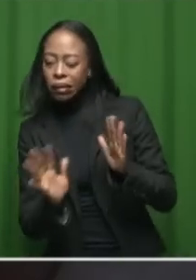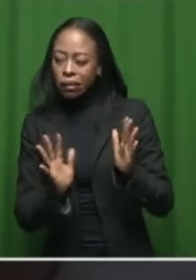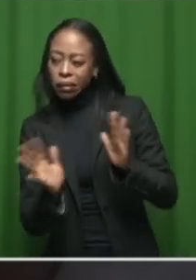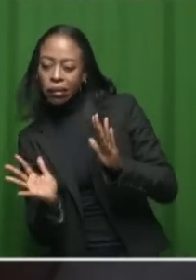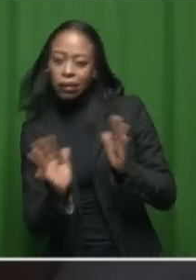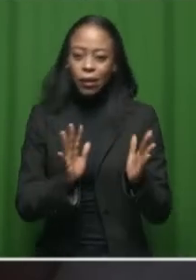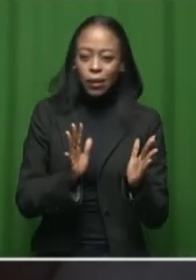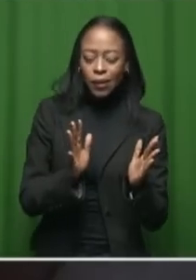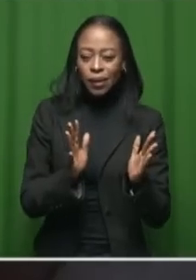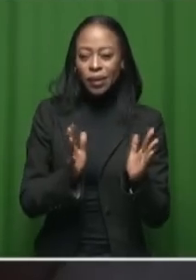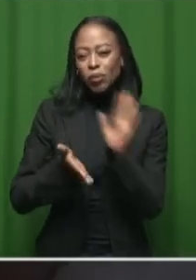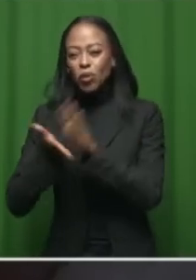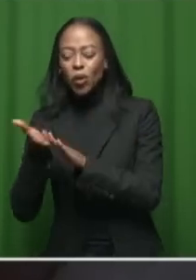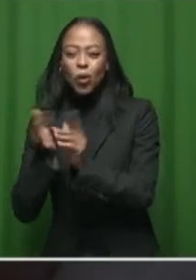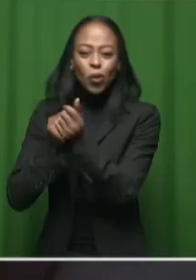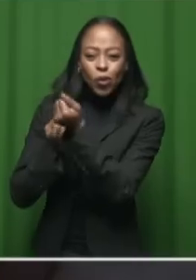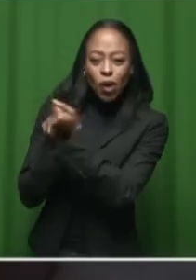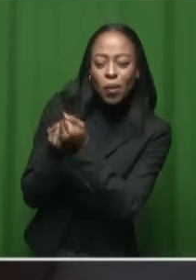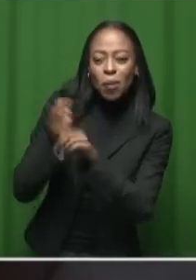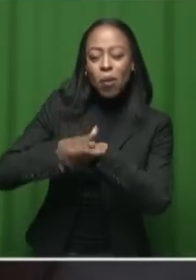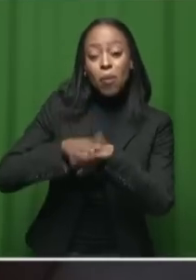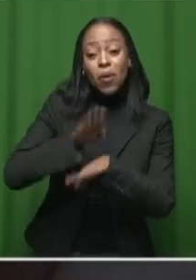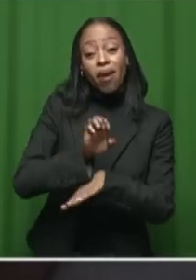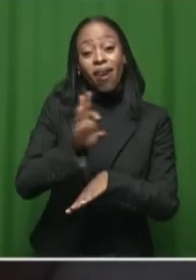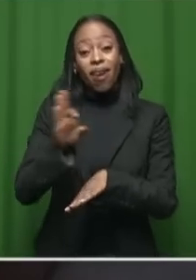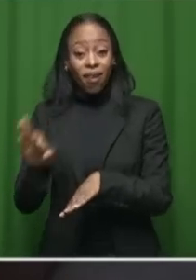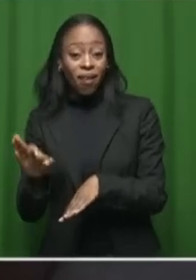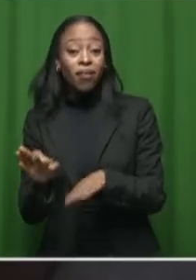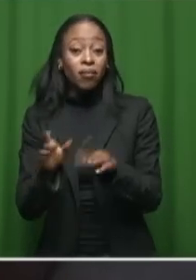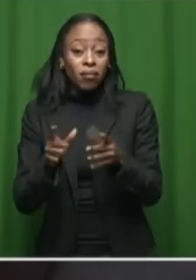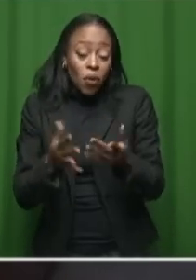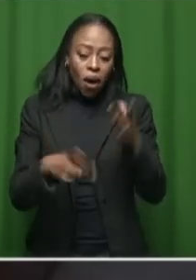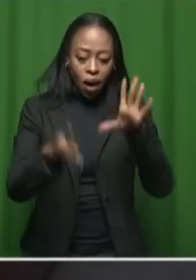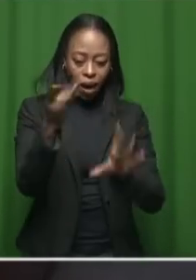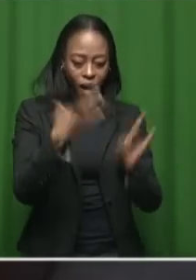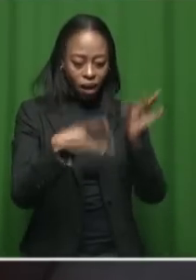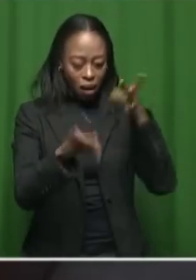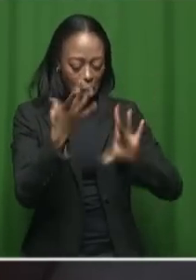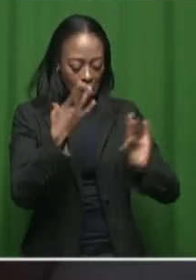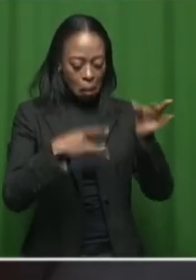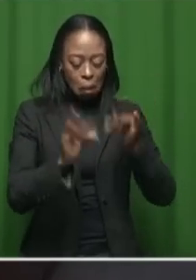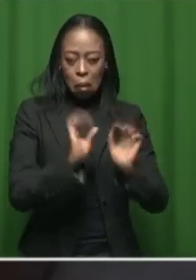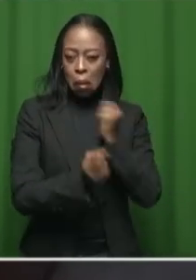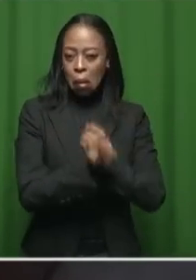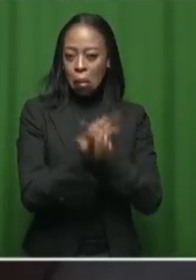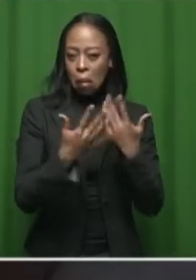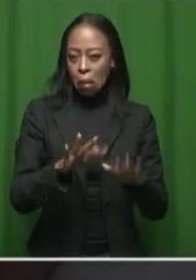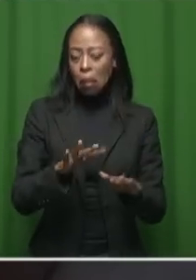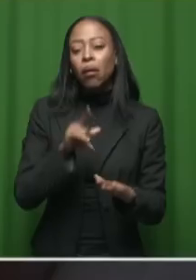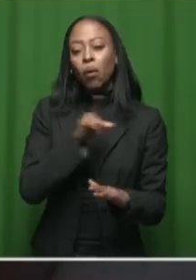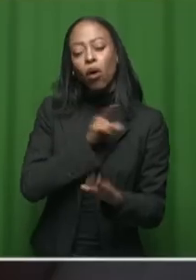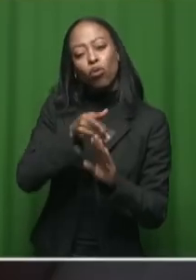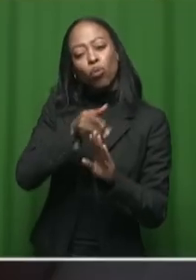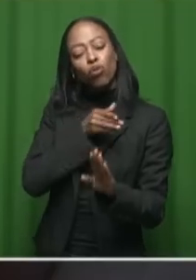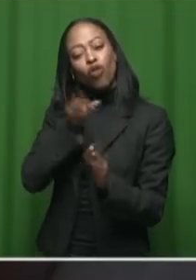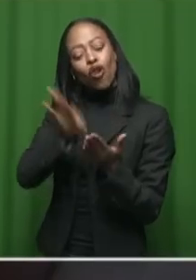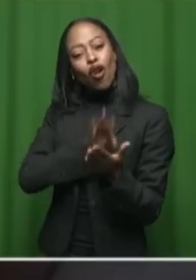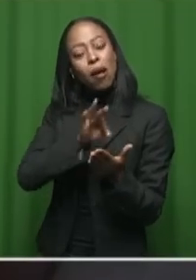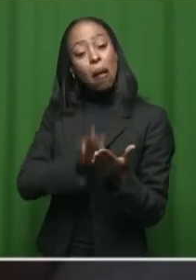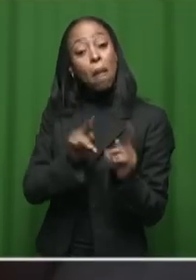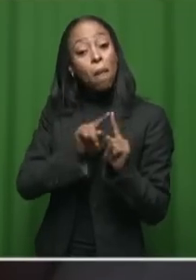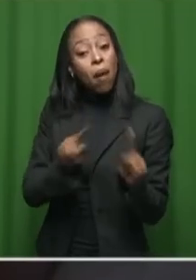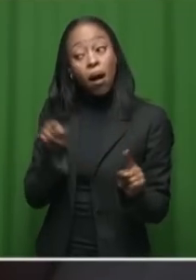towards the EFF. Well, that's according to some analysis by political analysts as a prelude to the elections. But they've